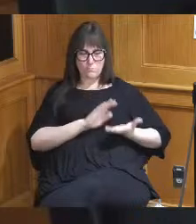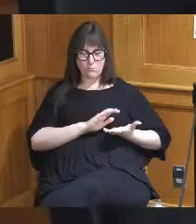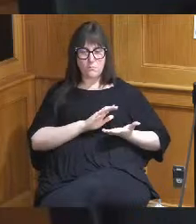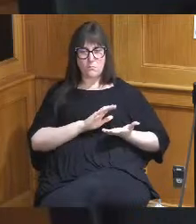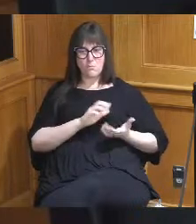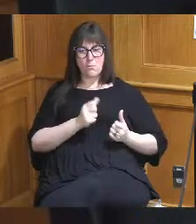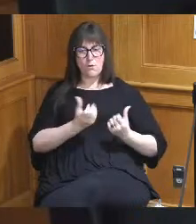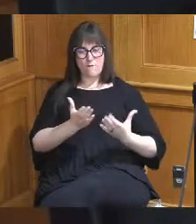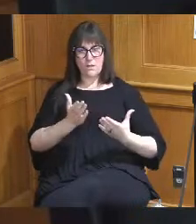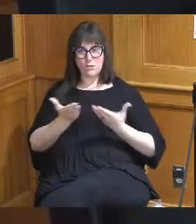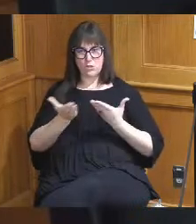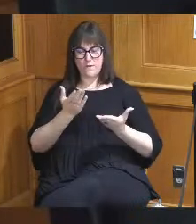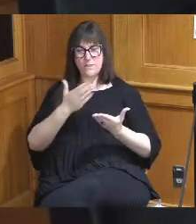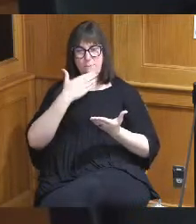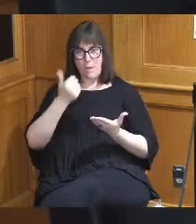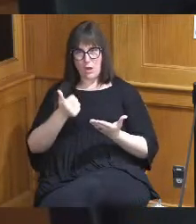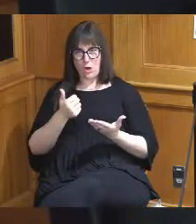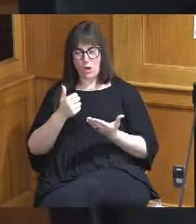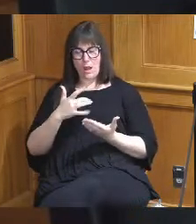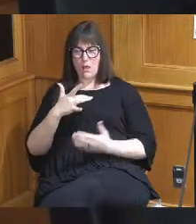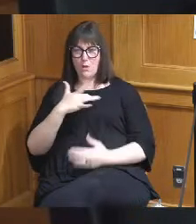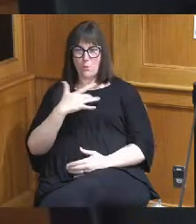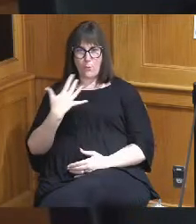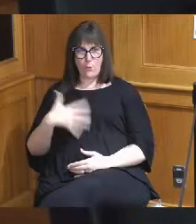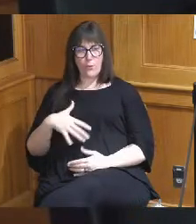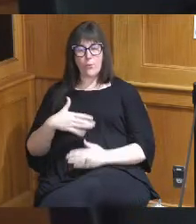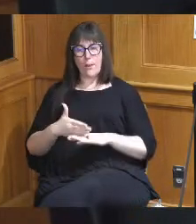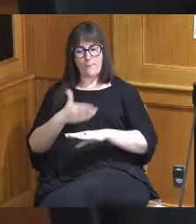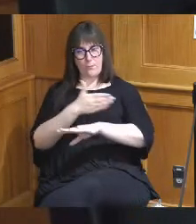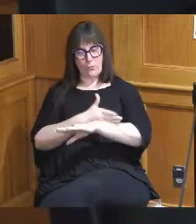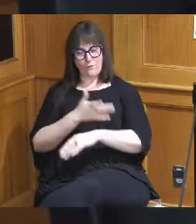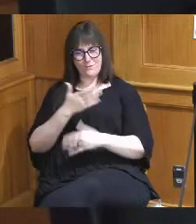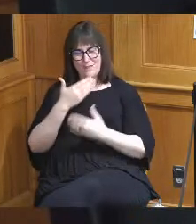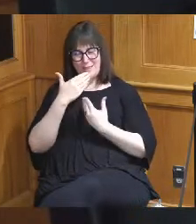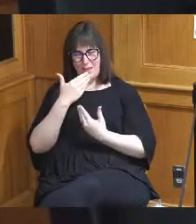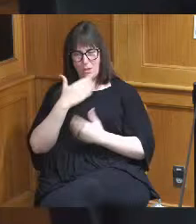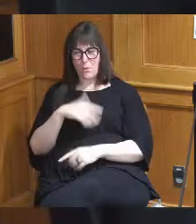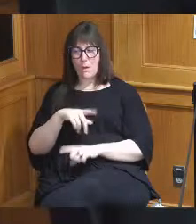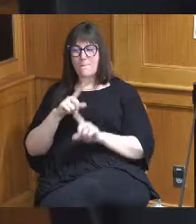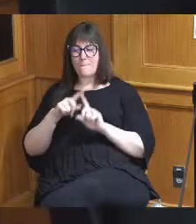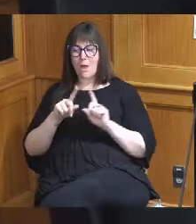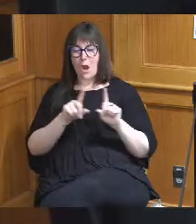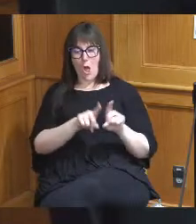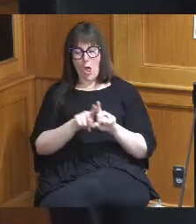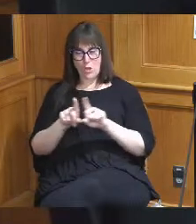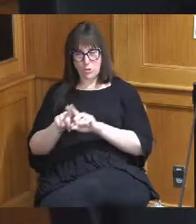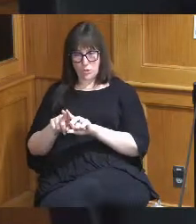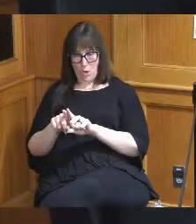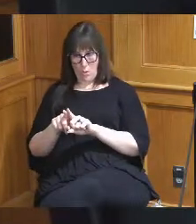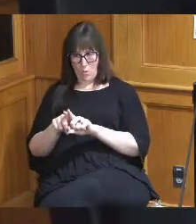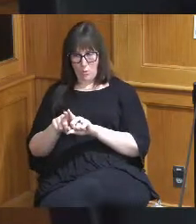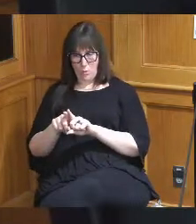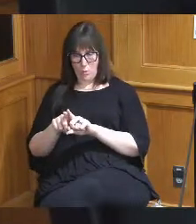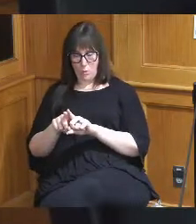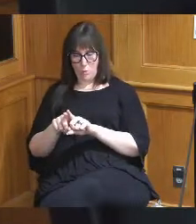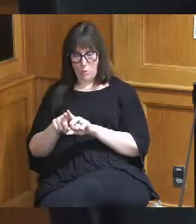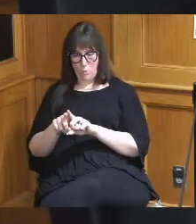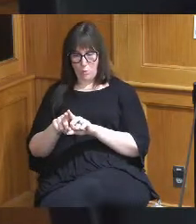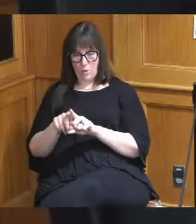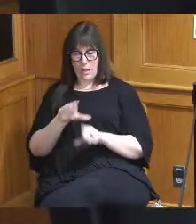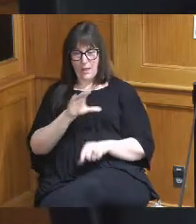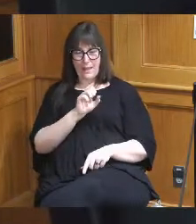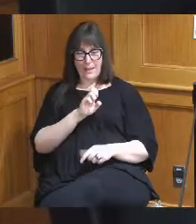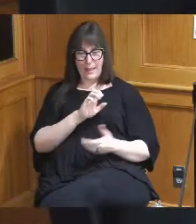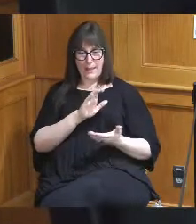very, it warms my heart to know that we're doing better there. Does that also translate into